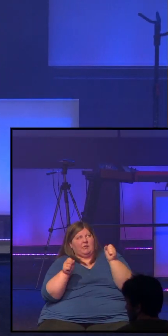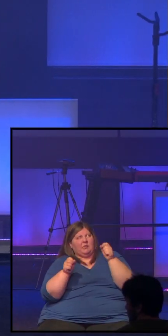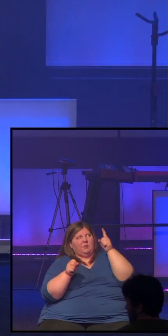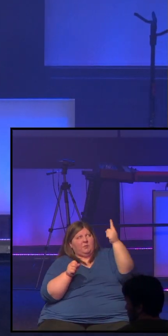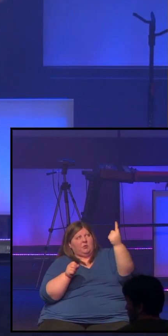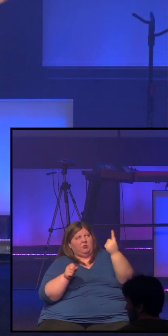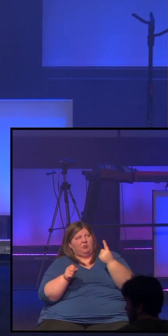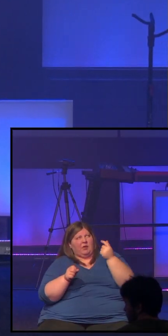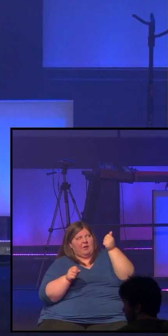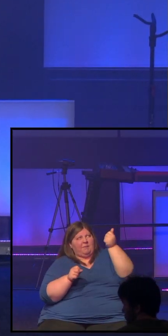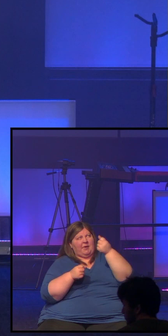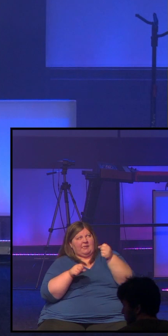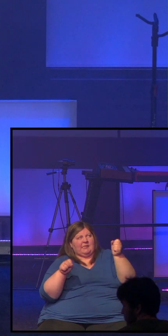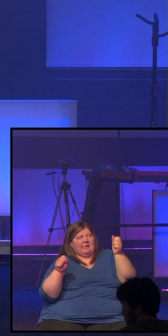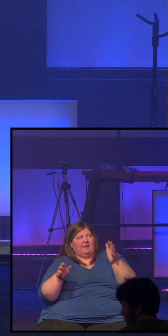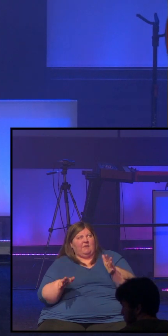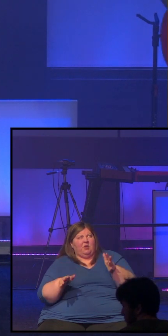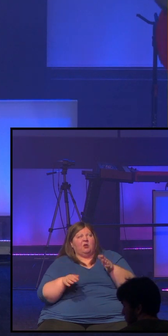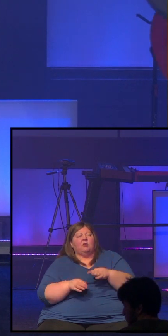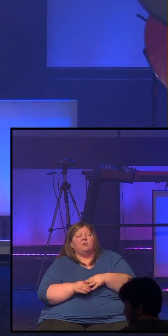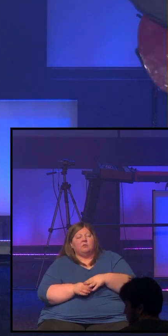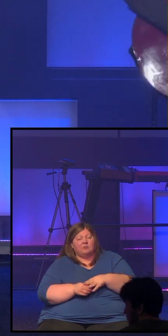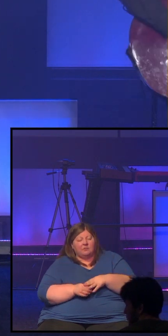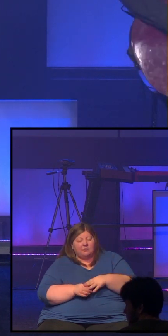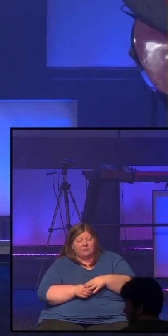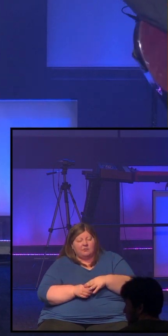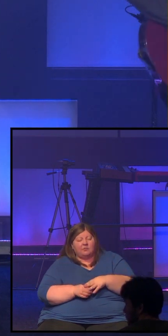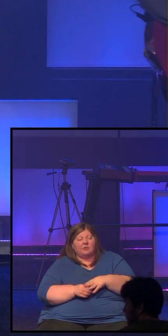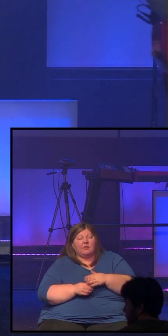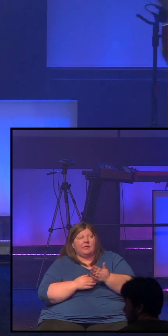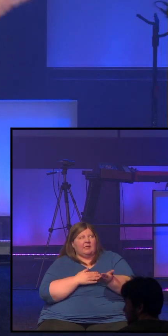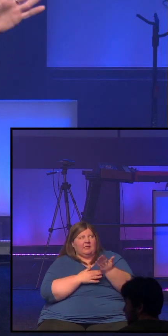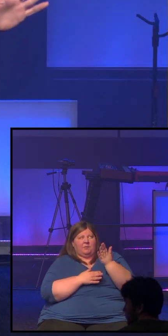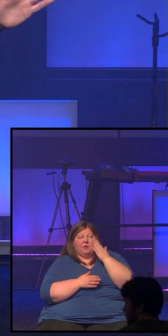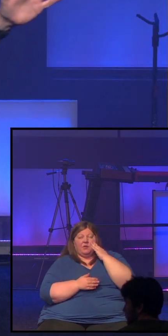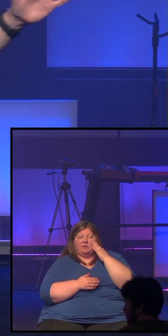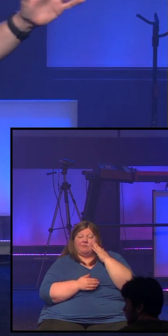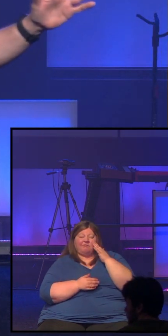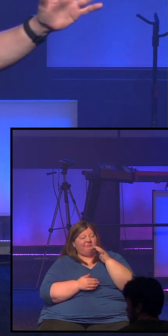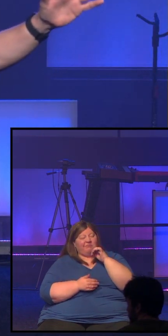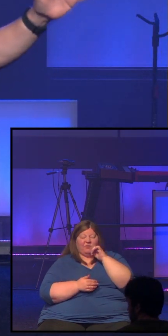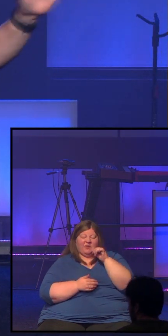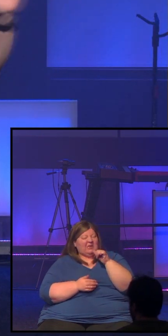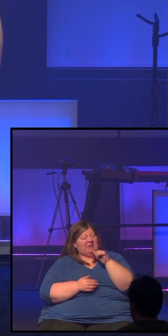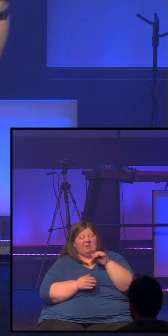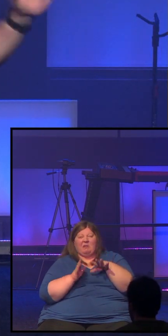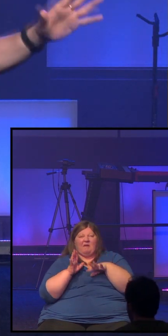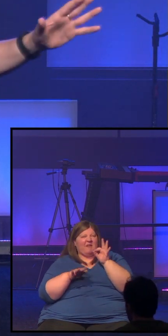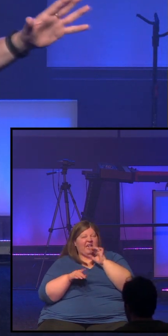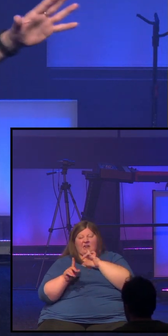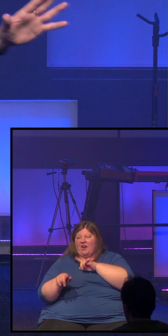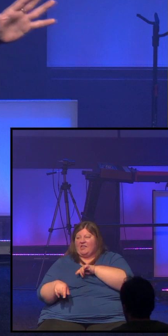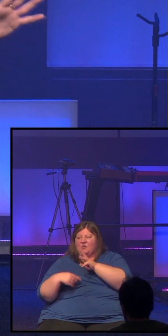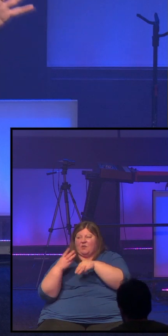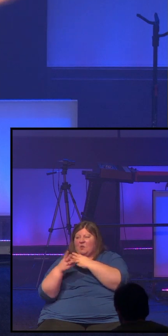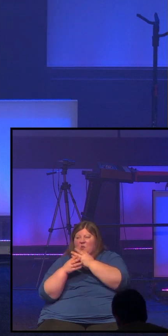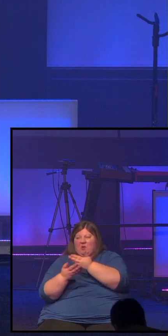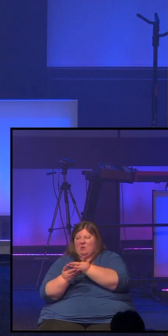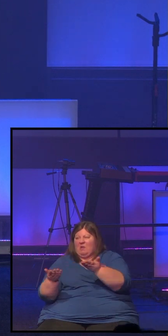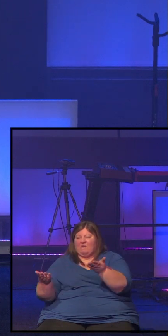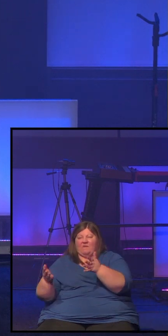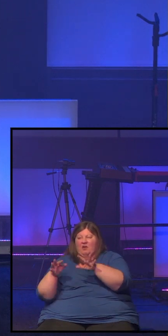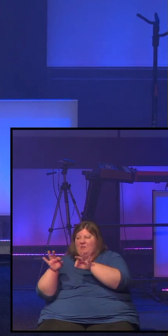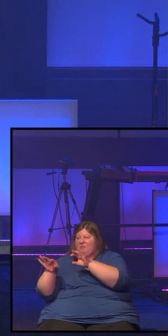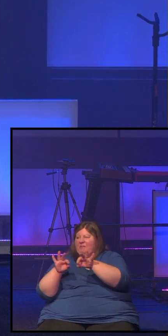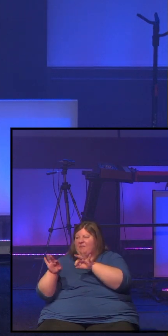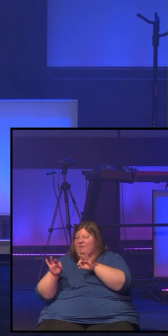came as a savior. So God, this morning, we don't find our solutions in what the world has to offer